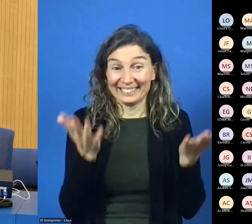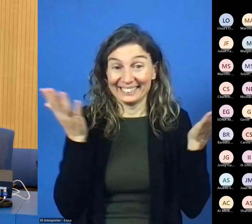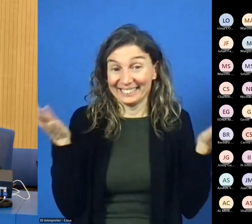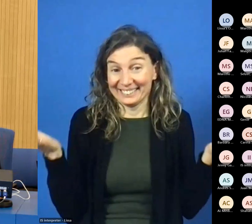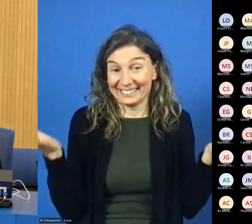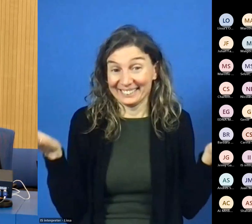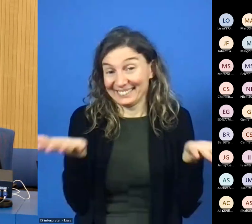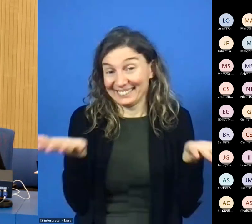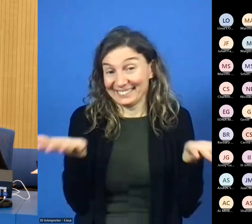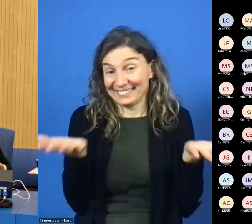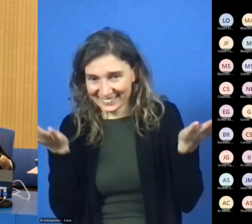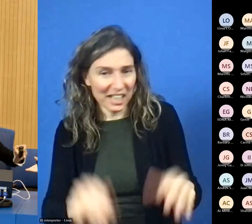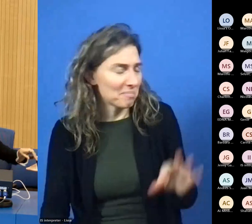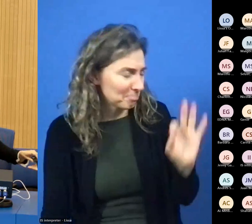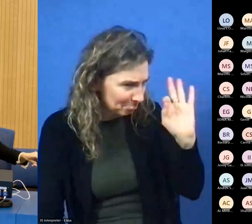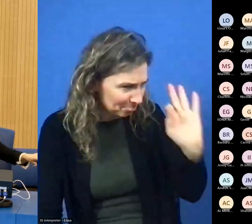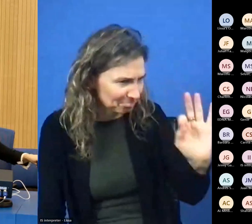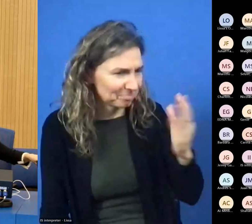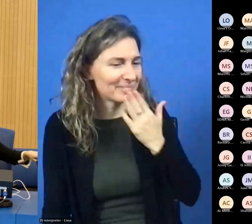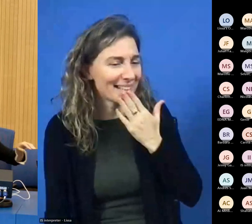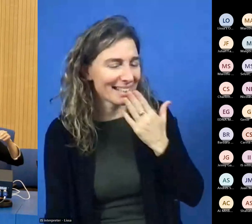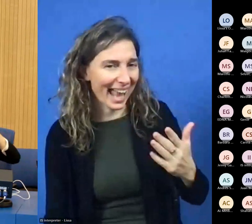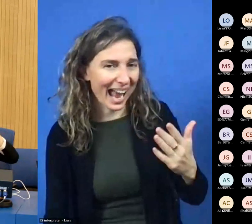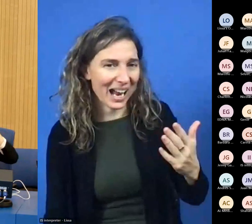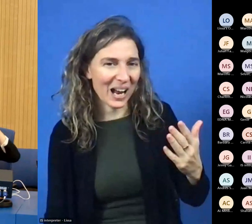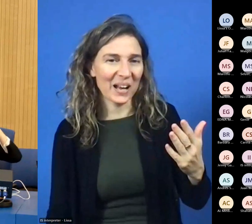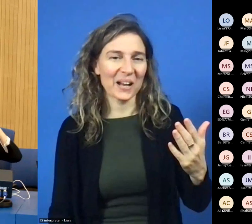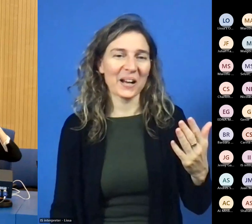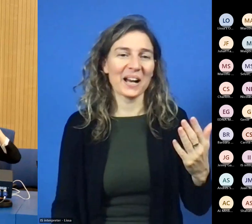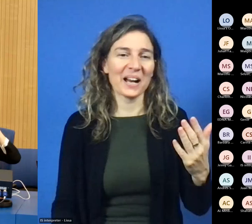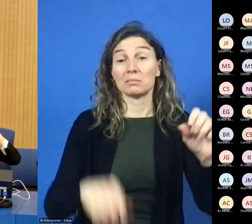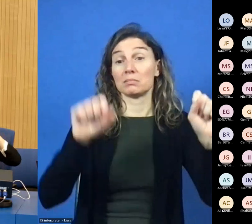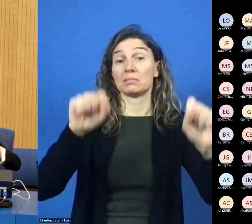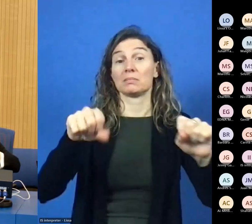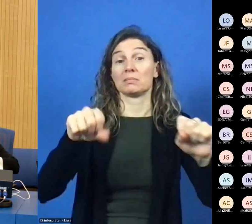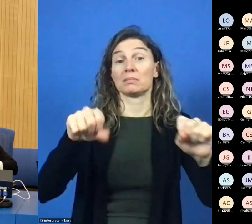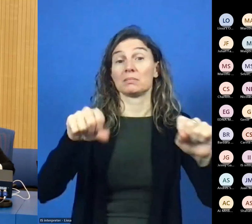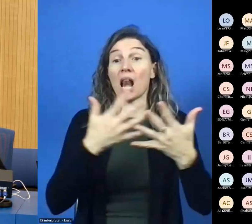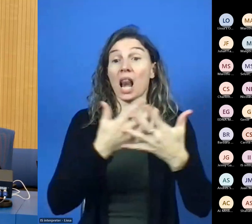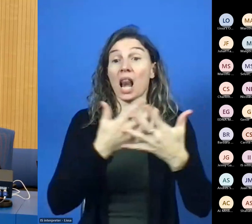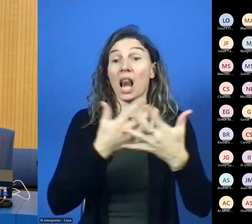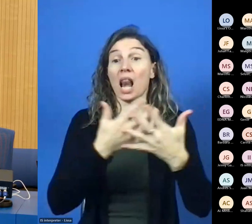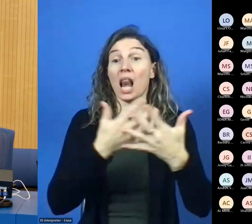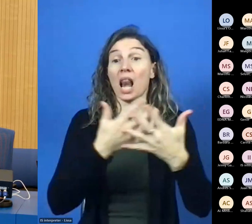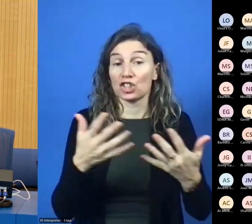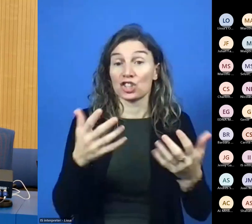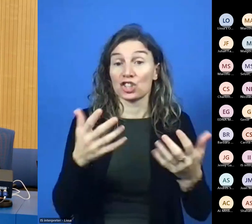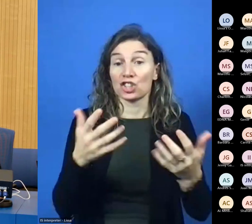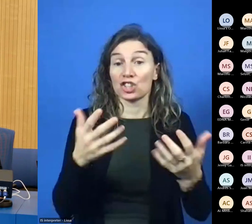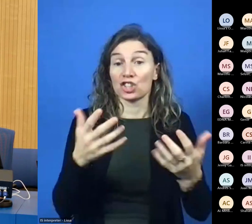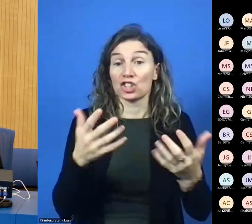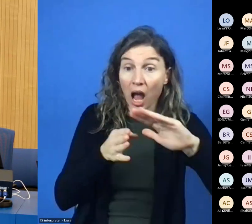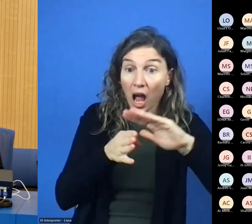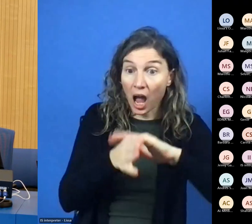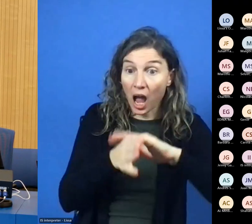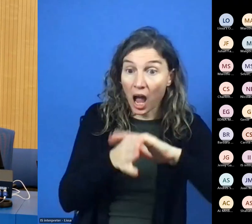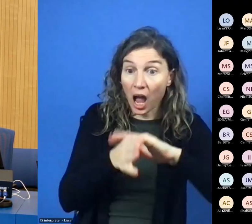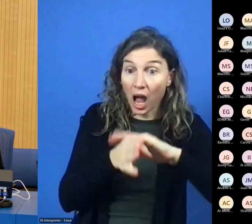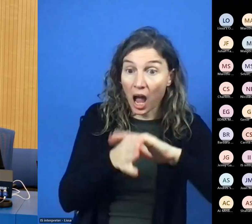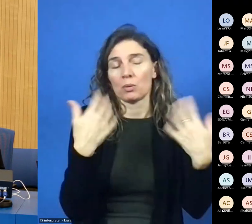But thank you so much. And for sure, access to language is so important. It doesn't matter the form you